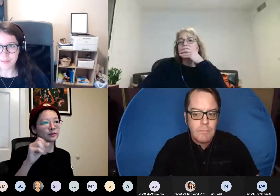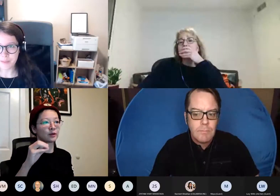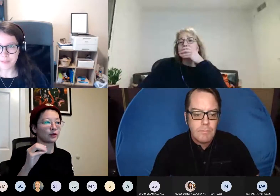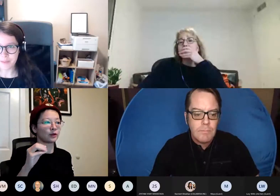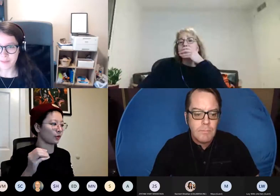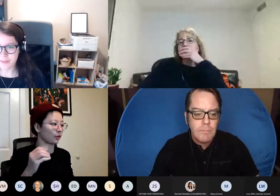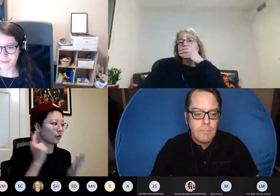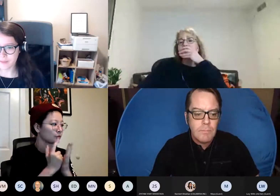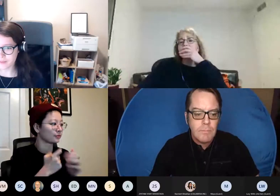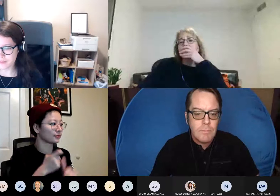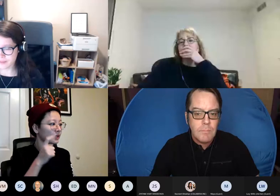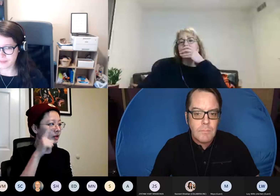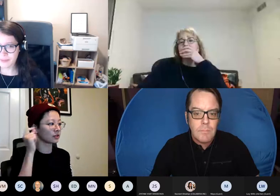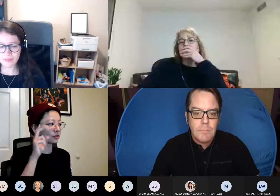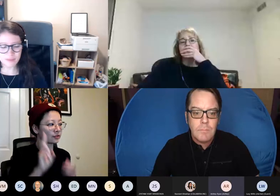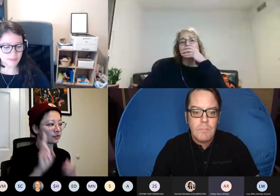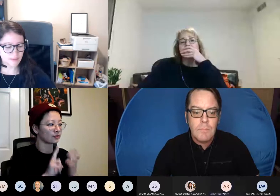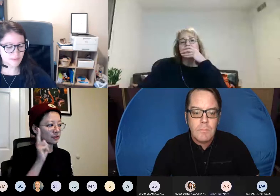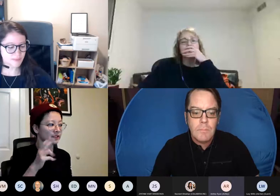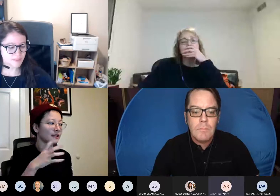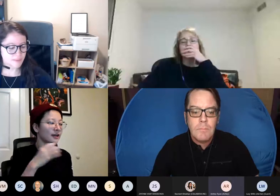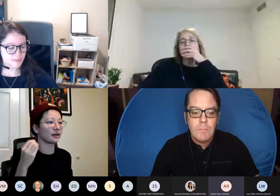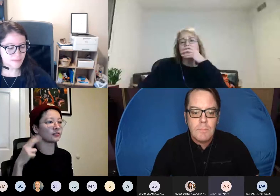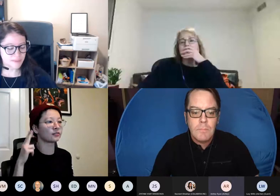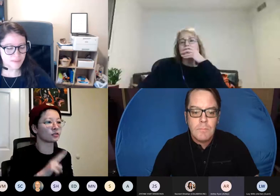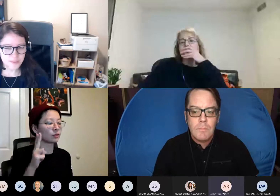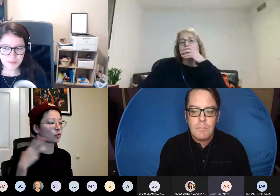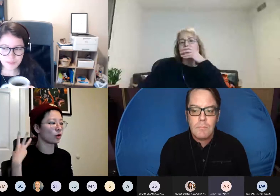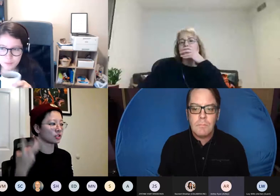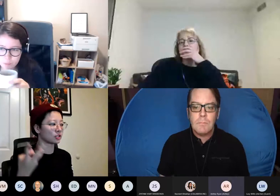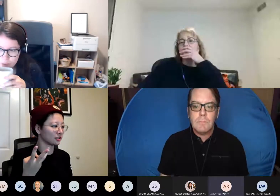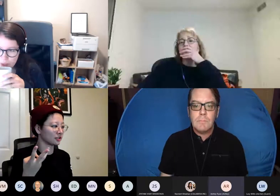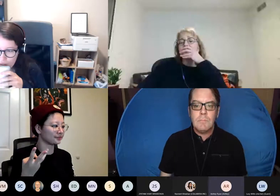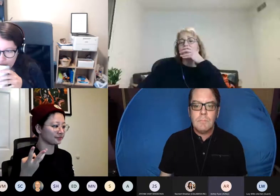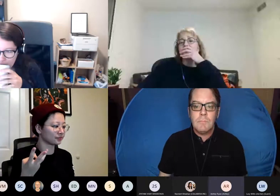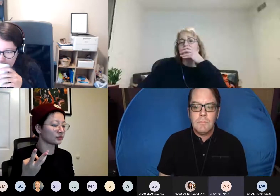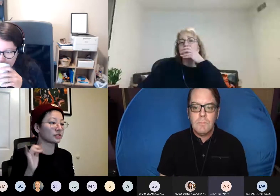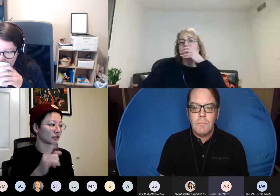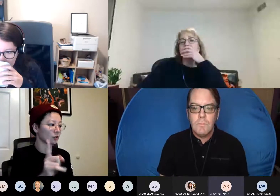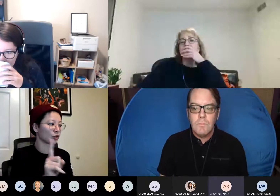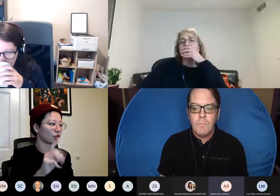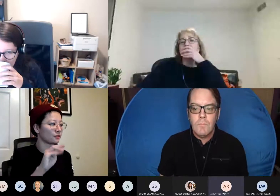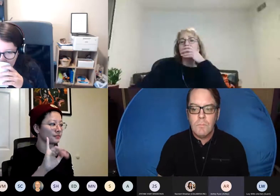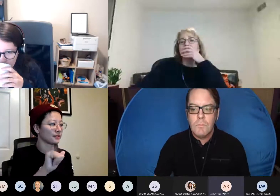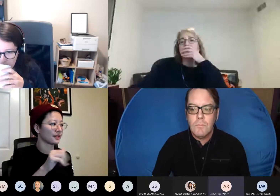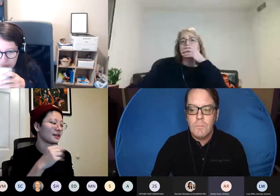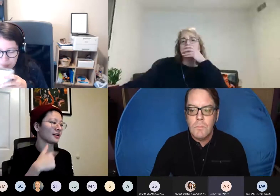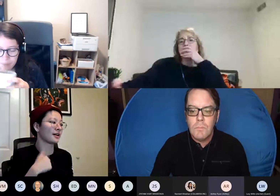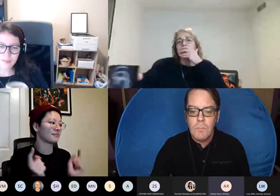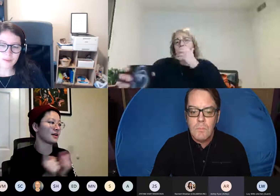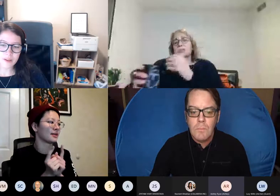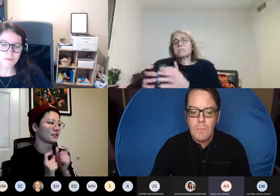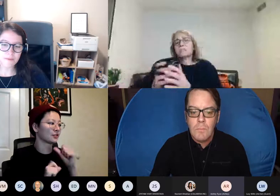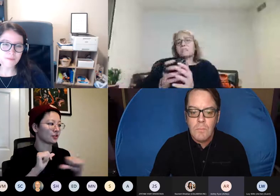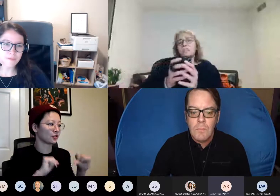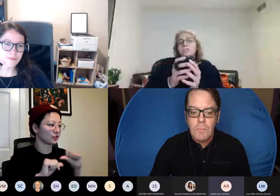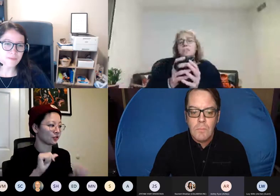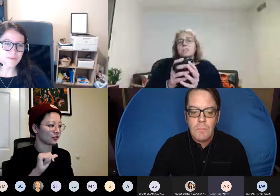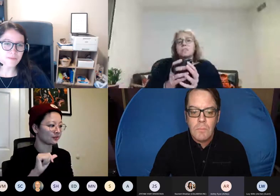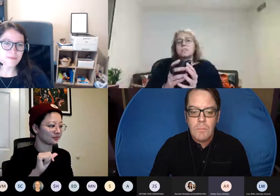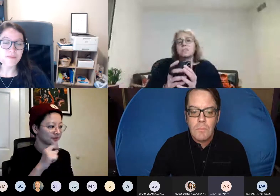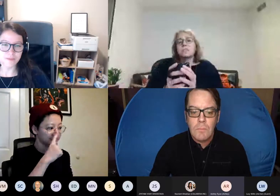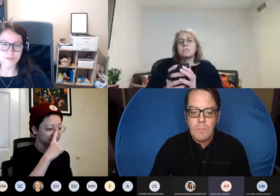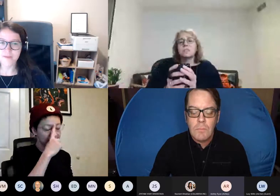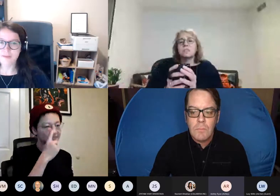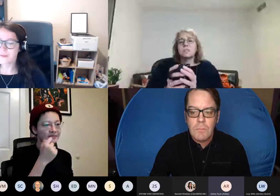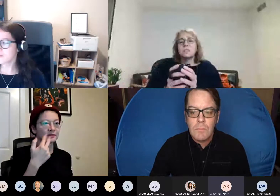Hi everyone, my name is Sophie. I am a graduate of the University of Washington, and that is where Mia